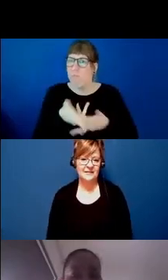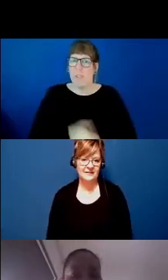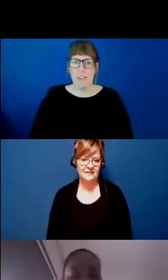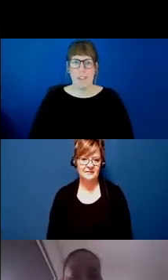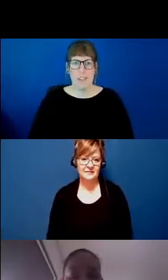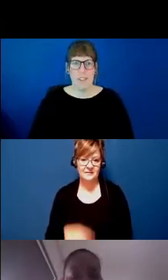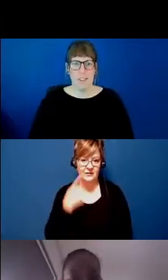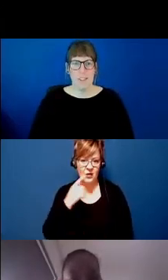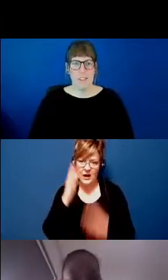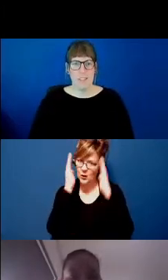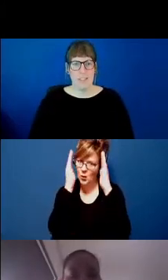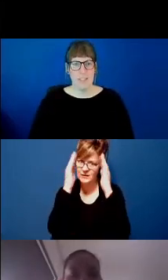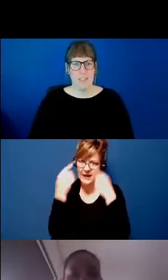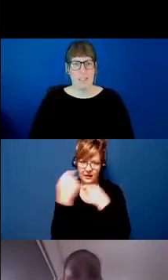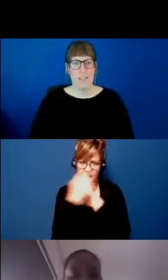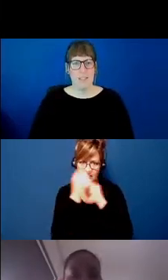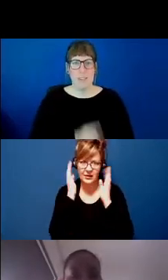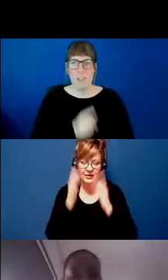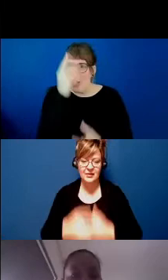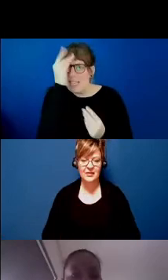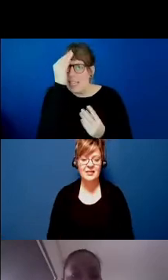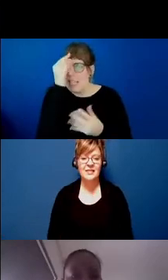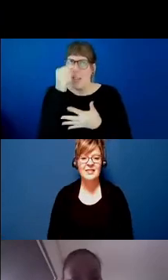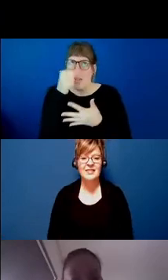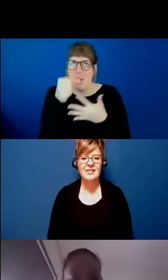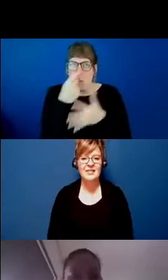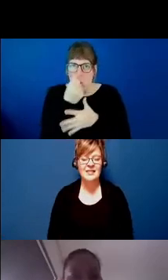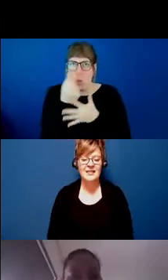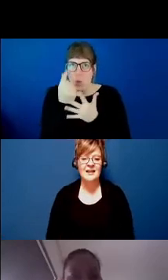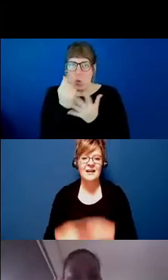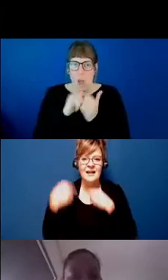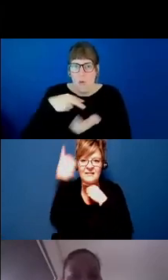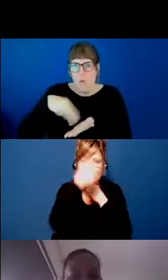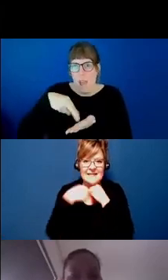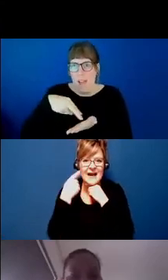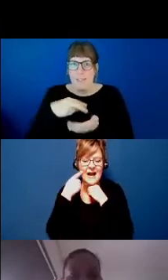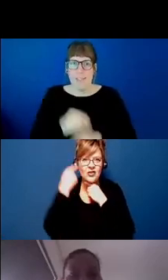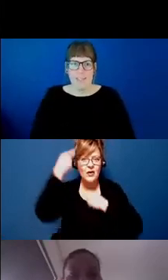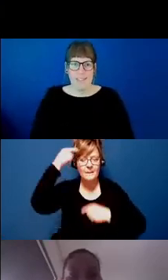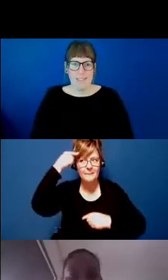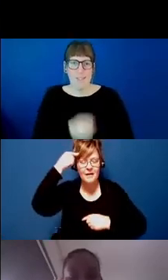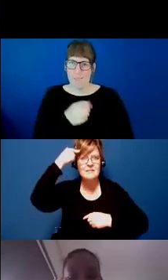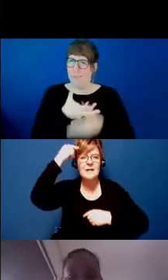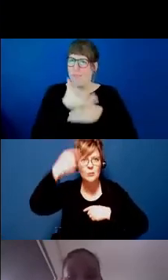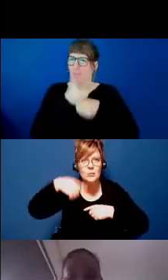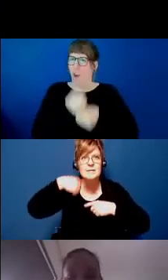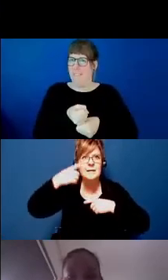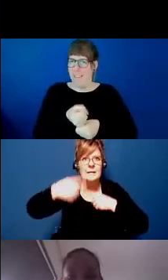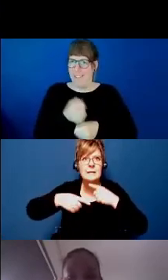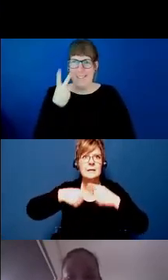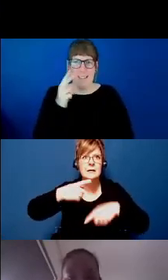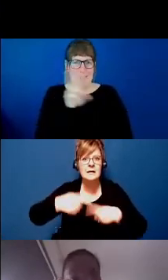on her face. She's thinking about her routine. She dances with confidence now.